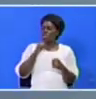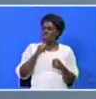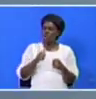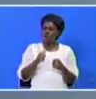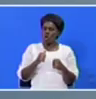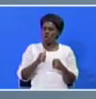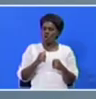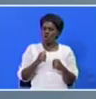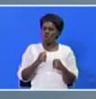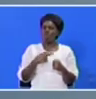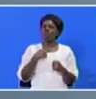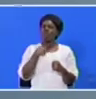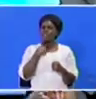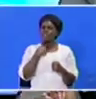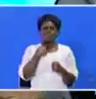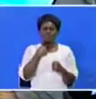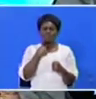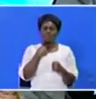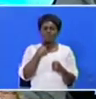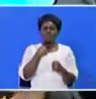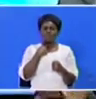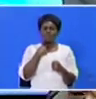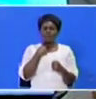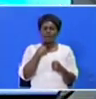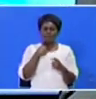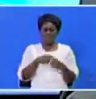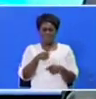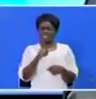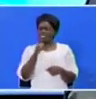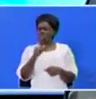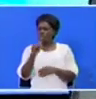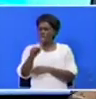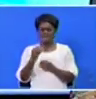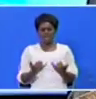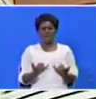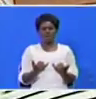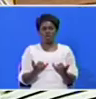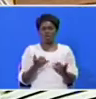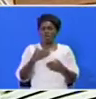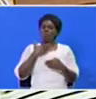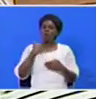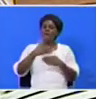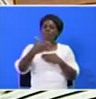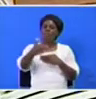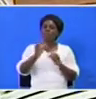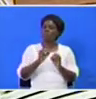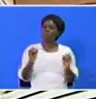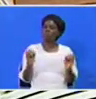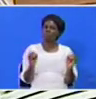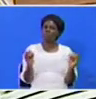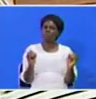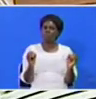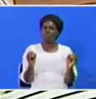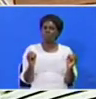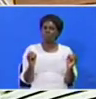in stone. The elections will be had. There are circumstances when it can be postponed. But that is not what we're asking for. No one is asking for postponement of elections. I've heard from